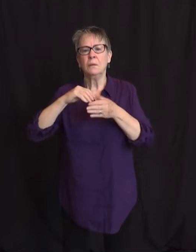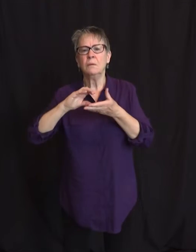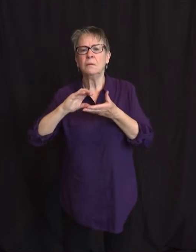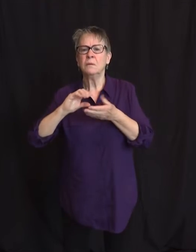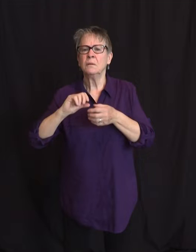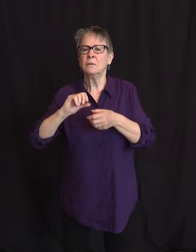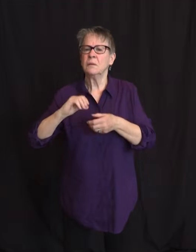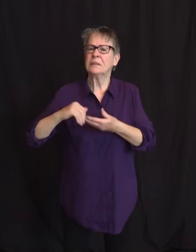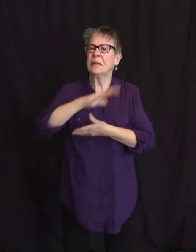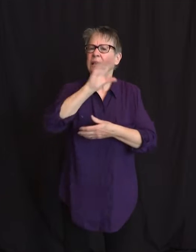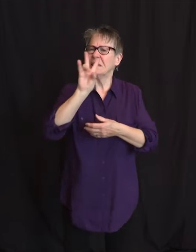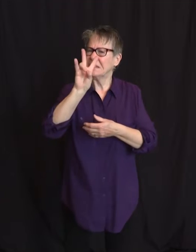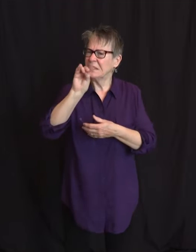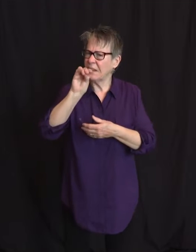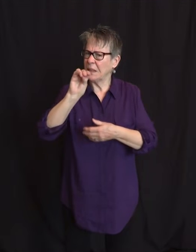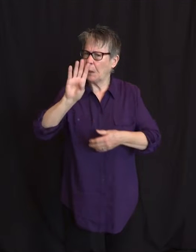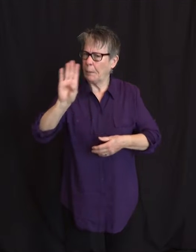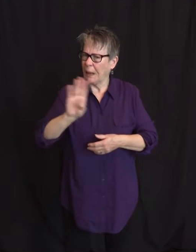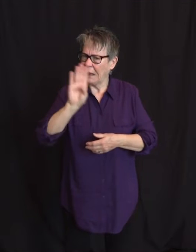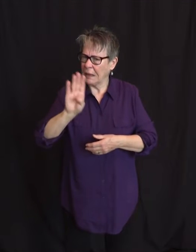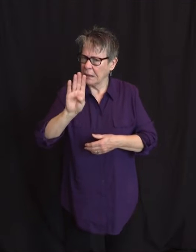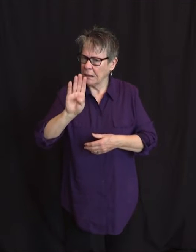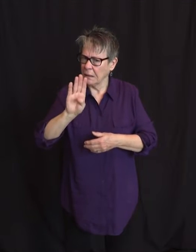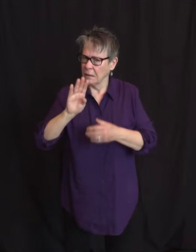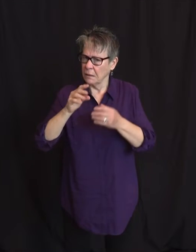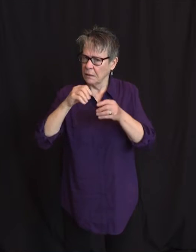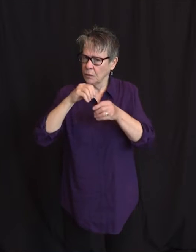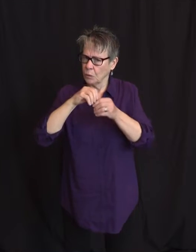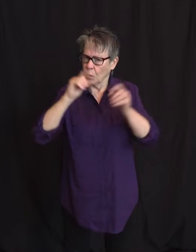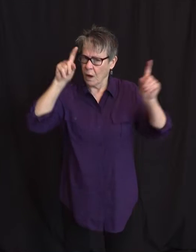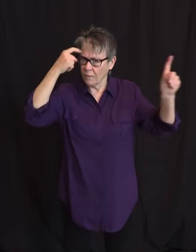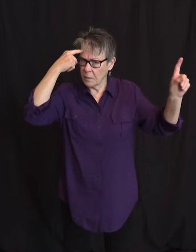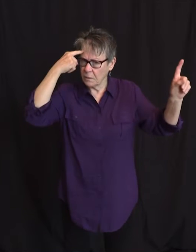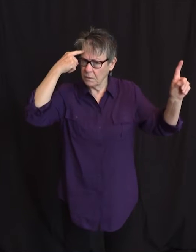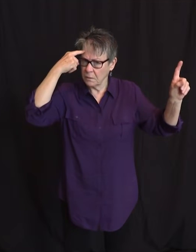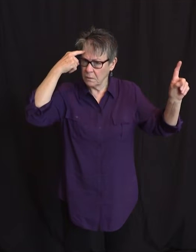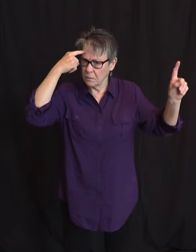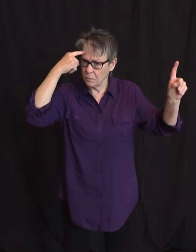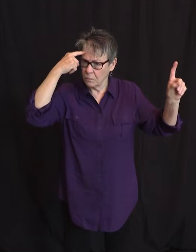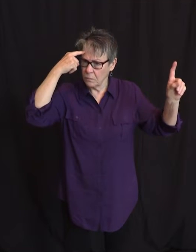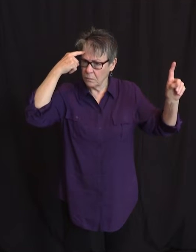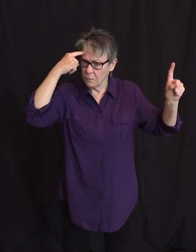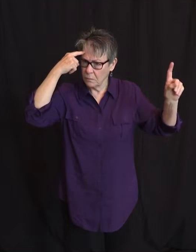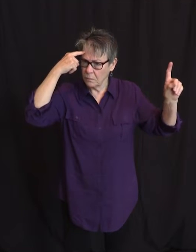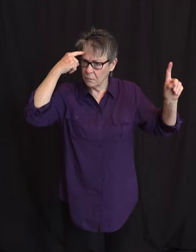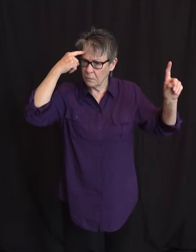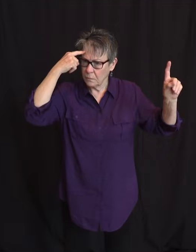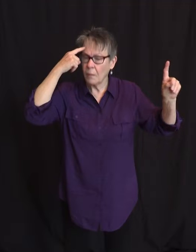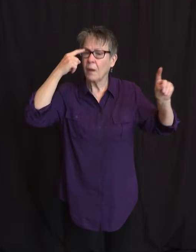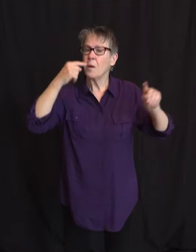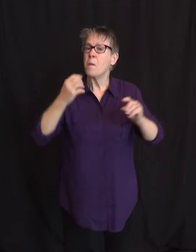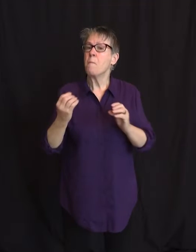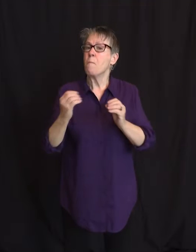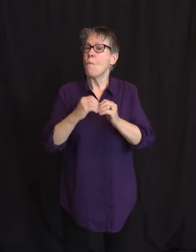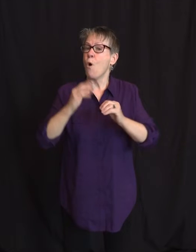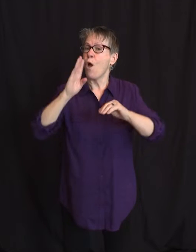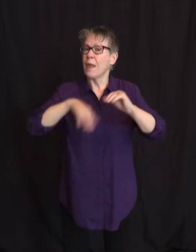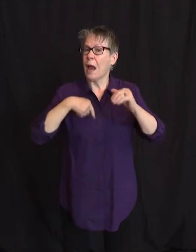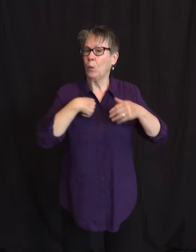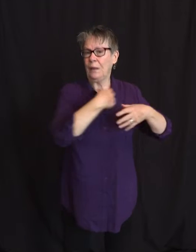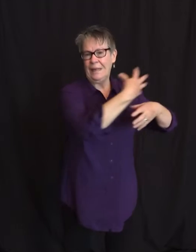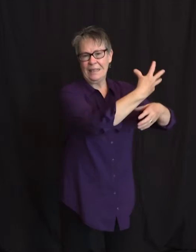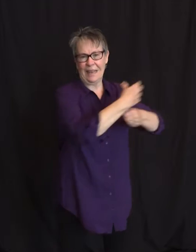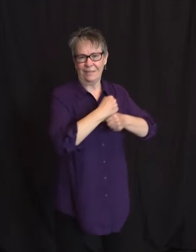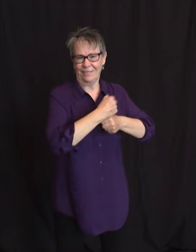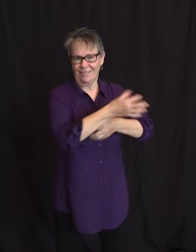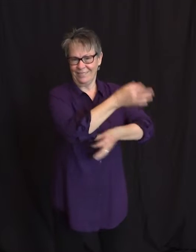gets back almost $150 billion more than they put in. Talk about